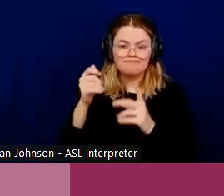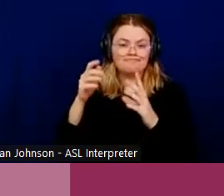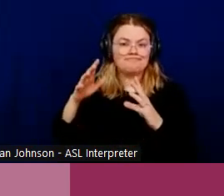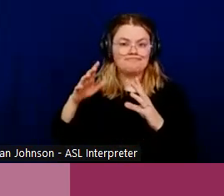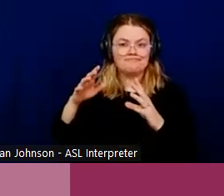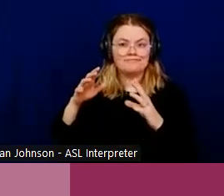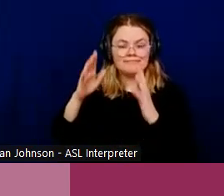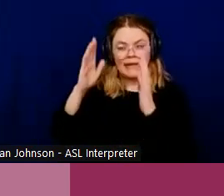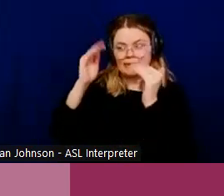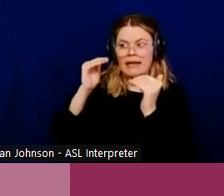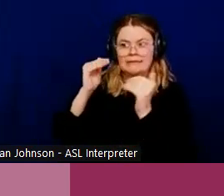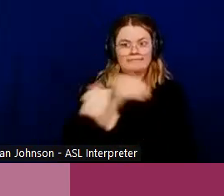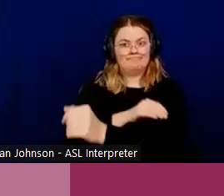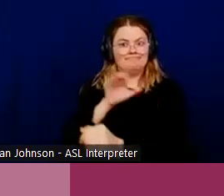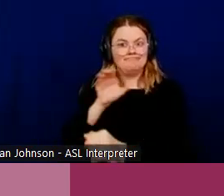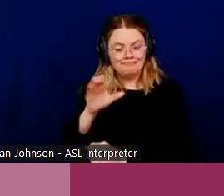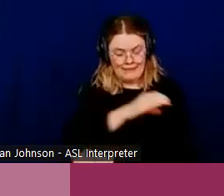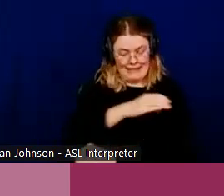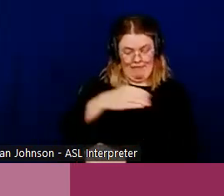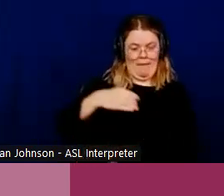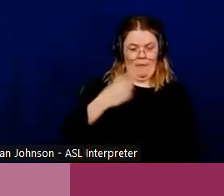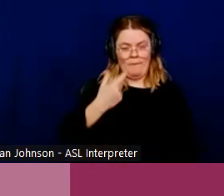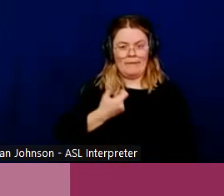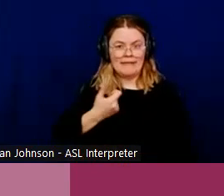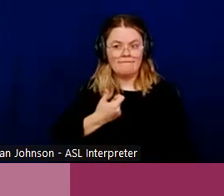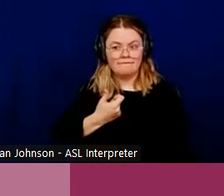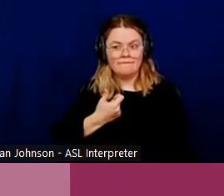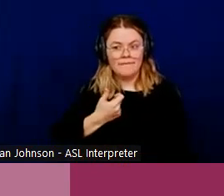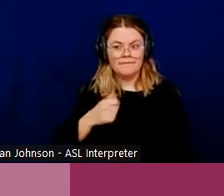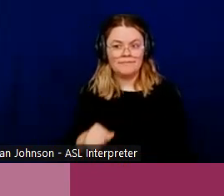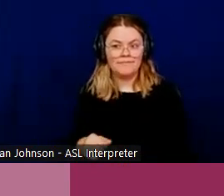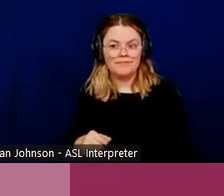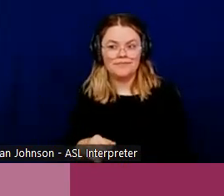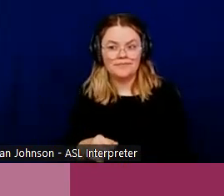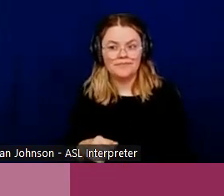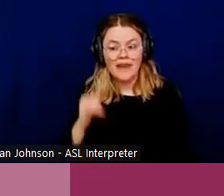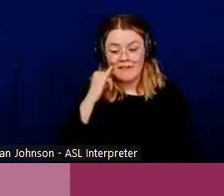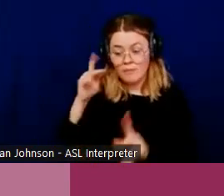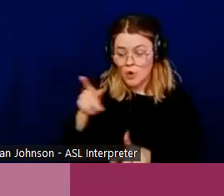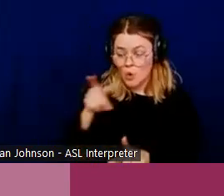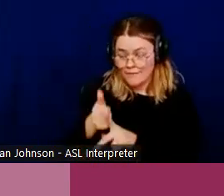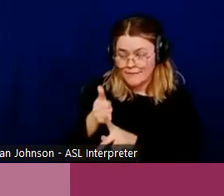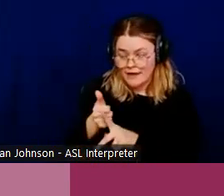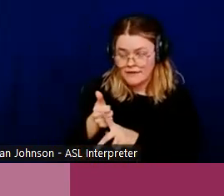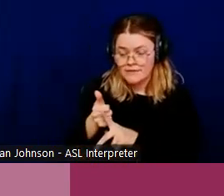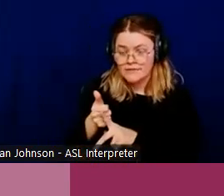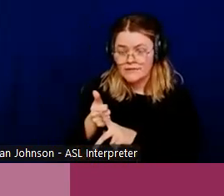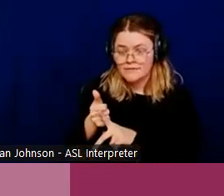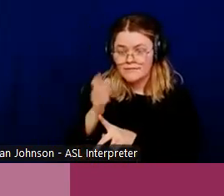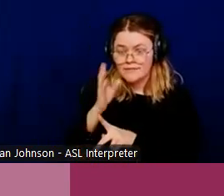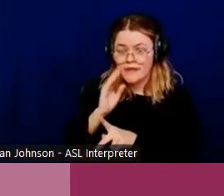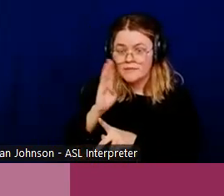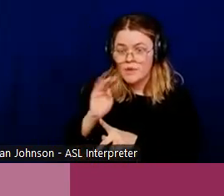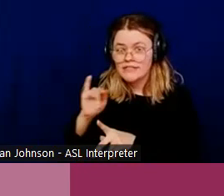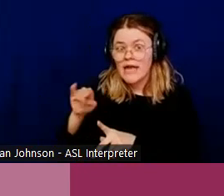It's to also be made clear that the abusive person struggling with their mental health or witnessing abuse as